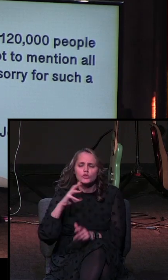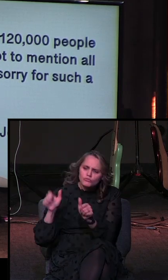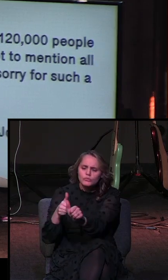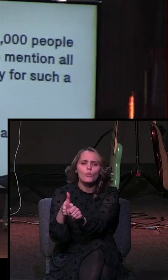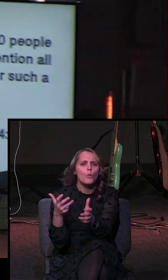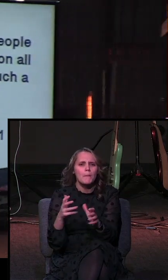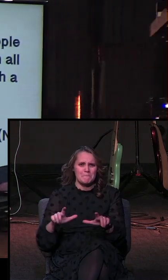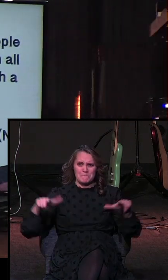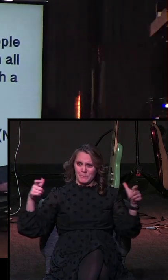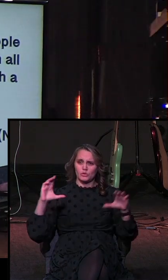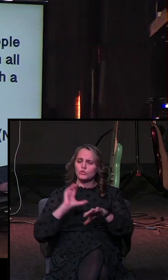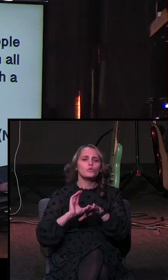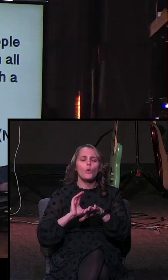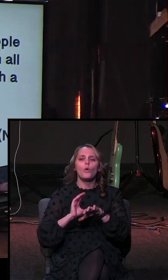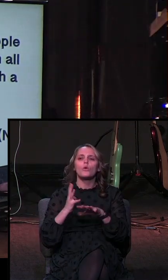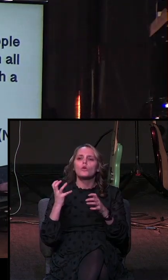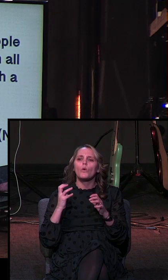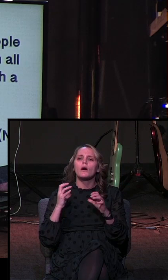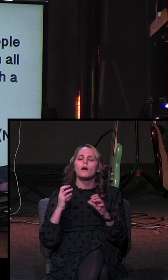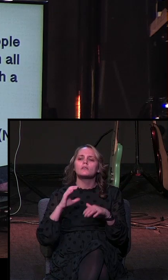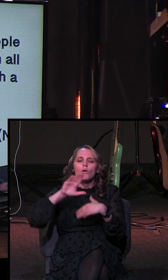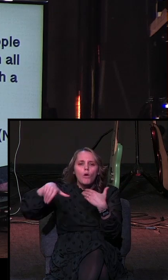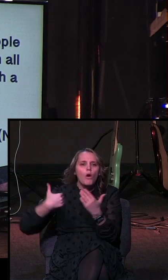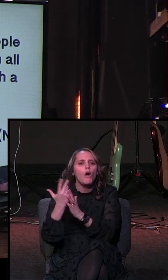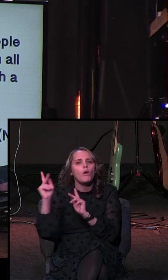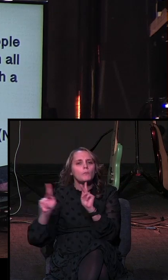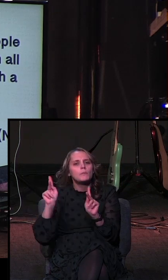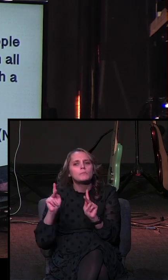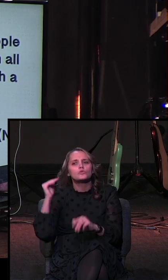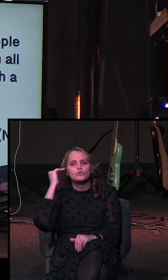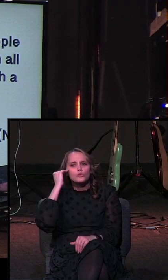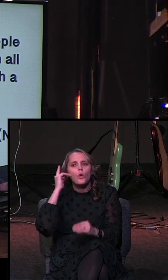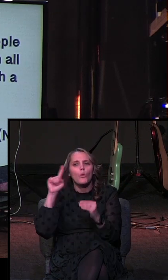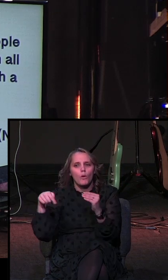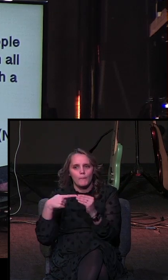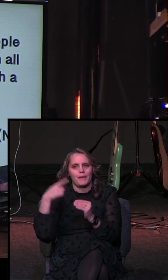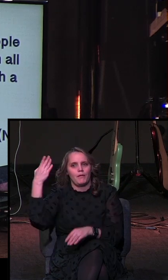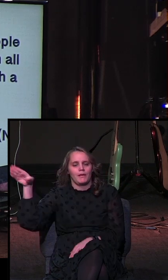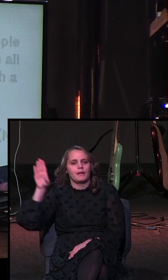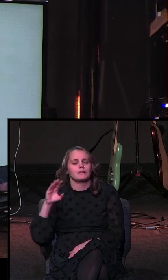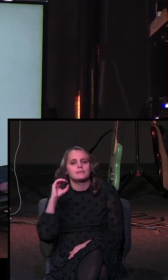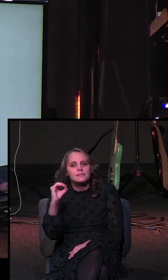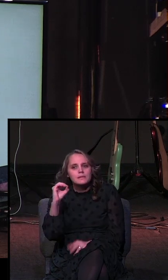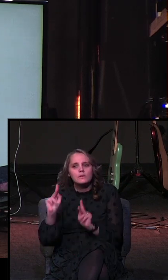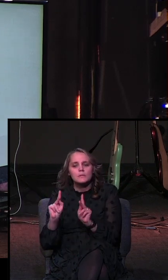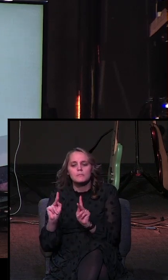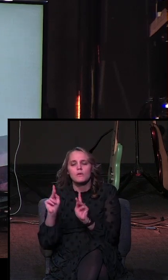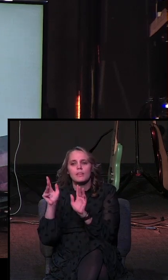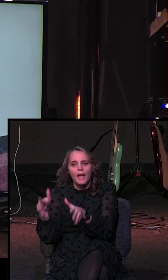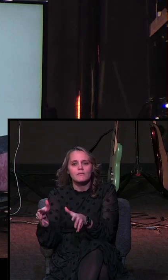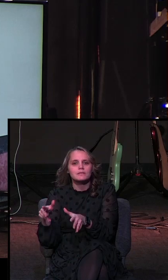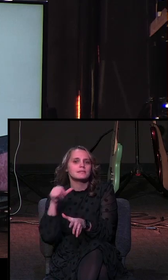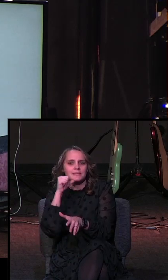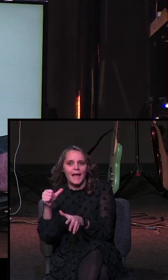after is zero lost people in the city of Grand Rapids. Zero people who are living unchanged by Jesus. That's what